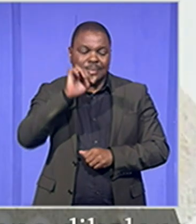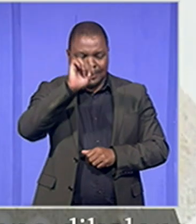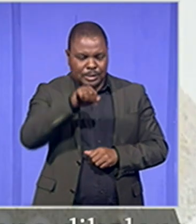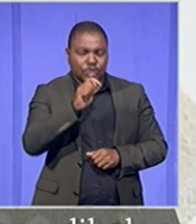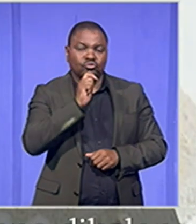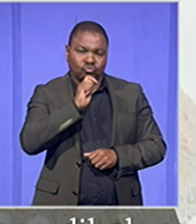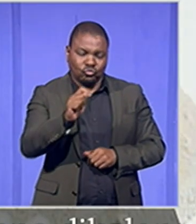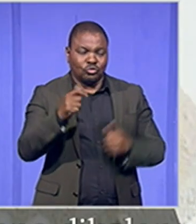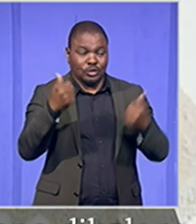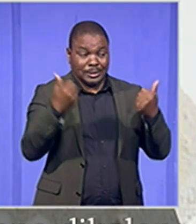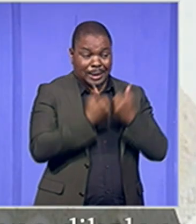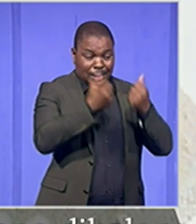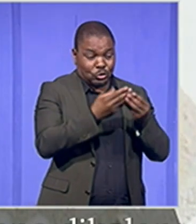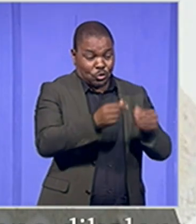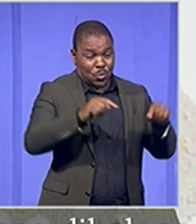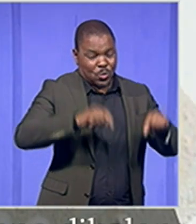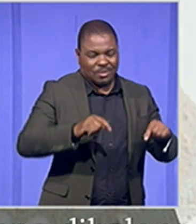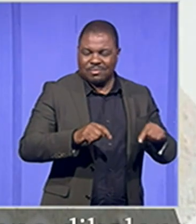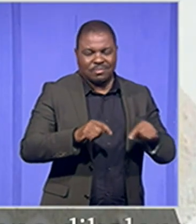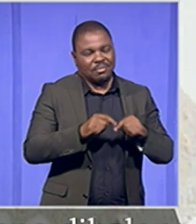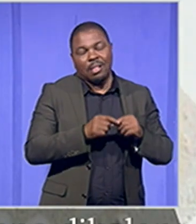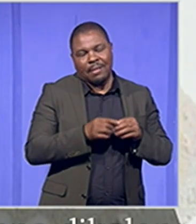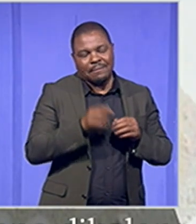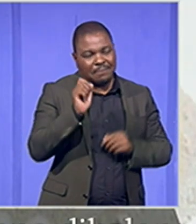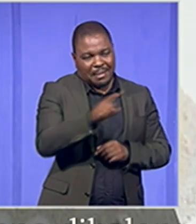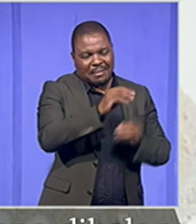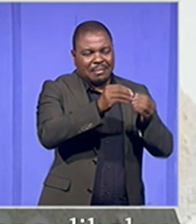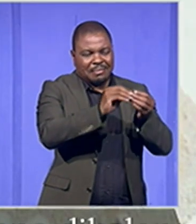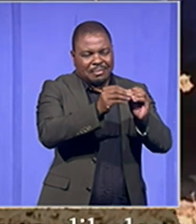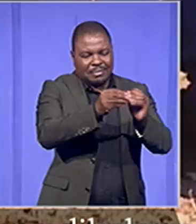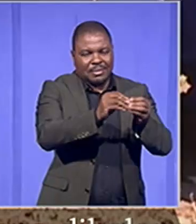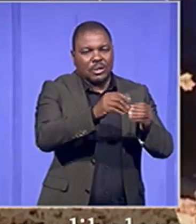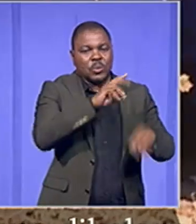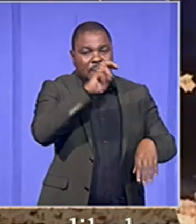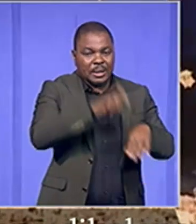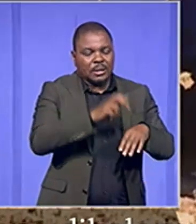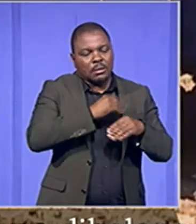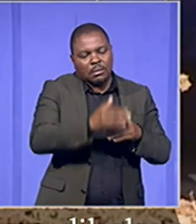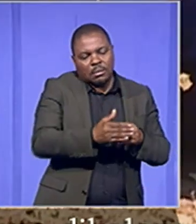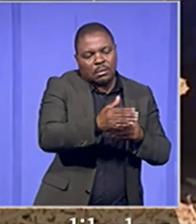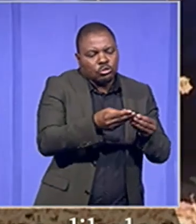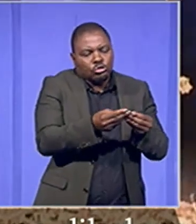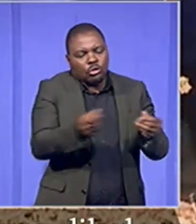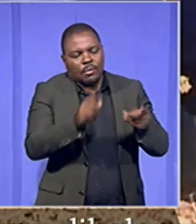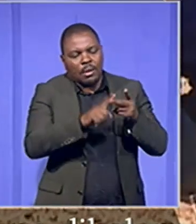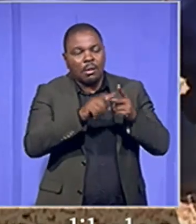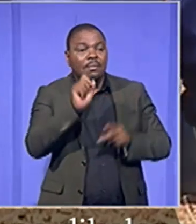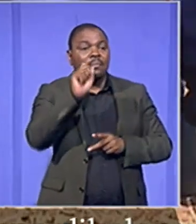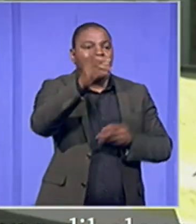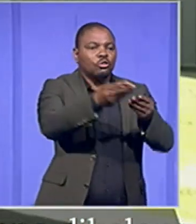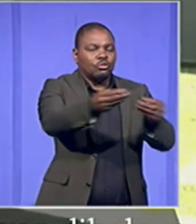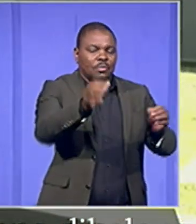e kgakala le go rarabololwa ebile e tlhoka ditharabololo tsa pakakhutshwane le tsa